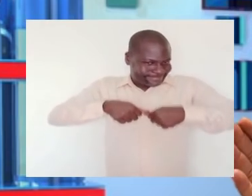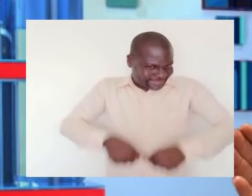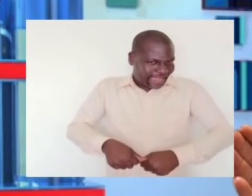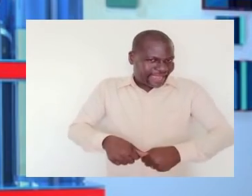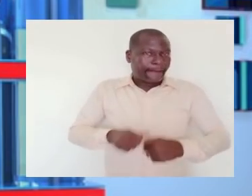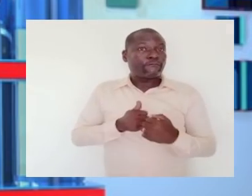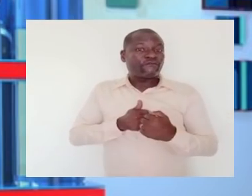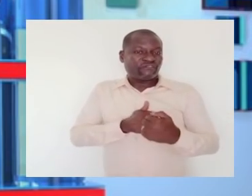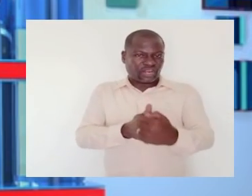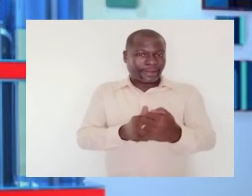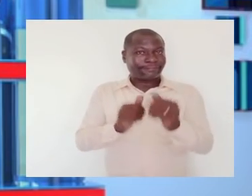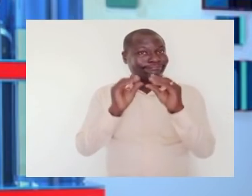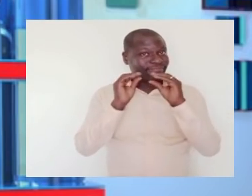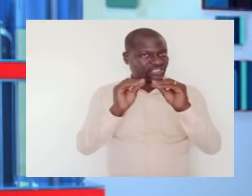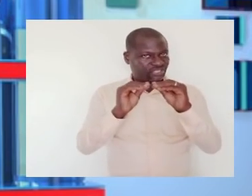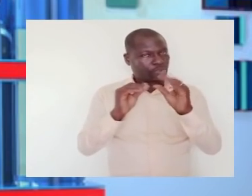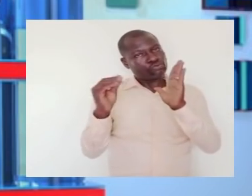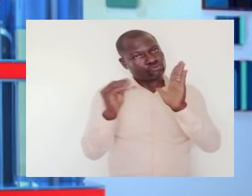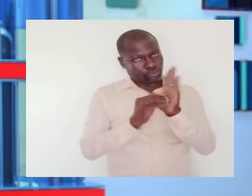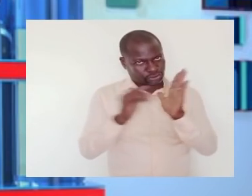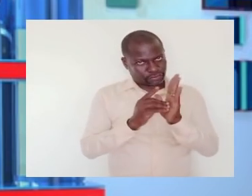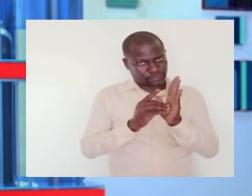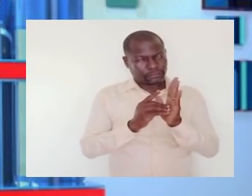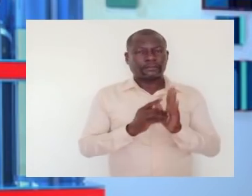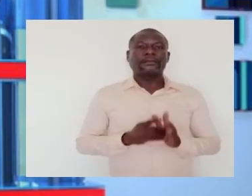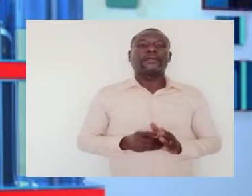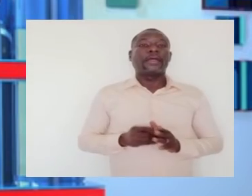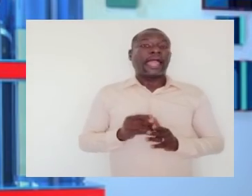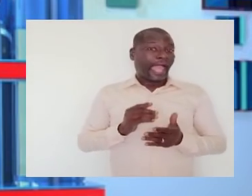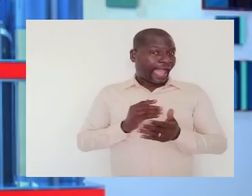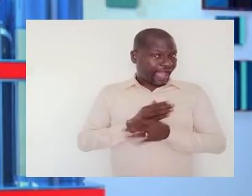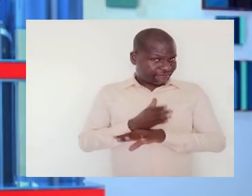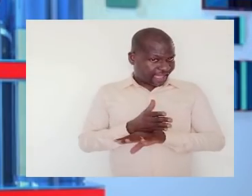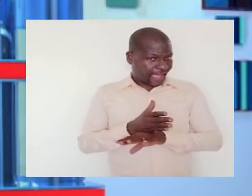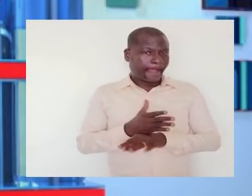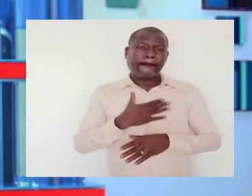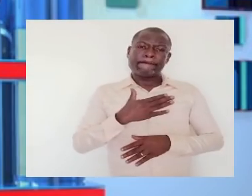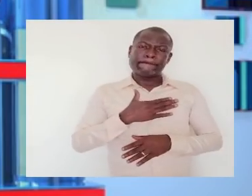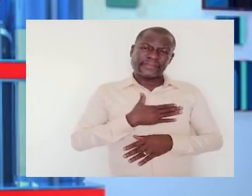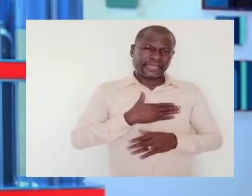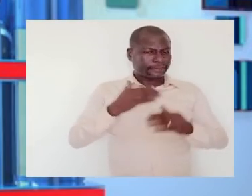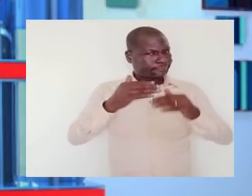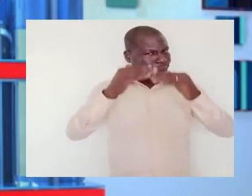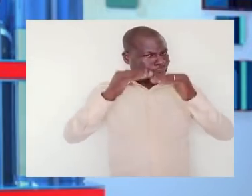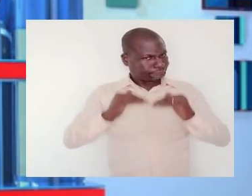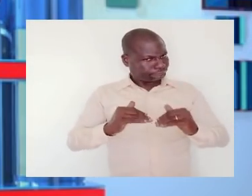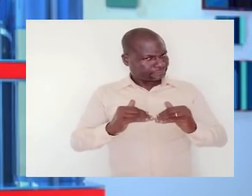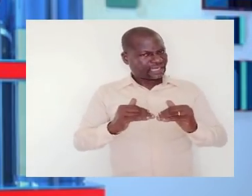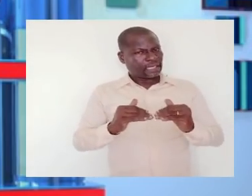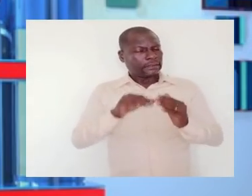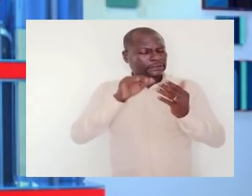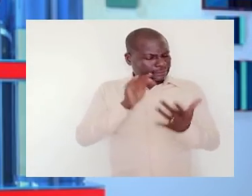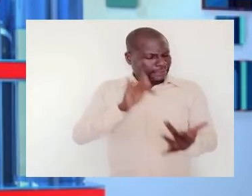etena asomafo no enkyerekyerem enti efri eno so no mene o ehwe asomafo